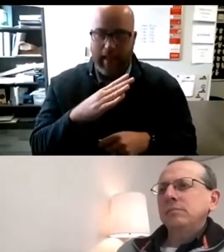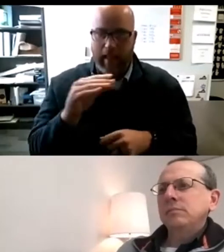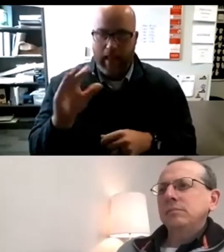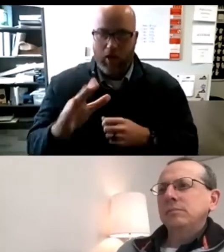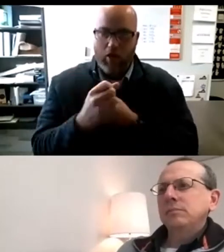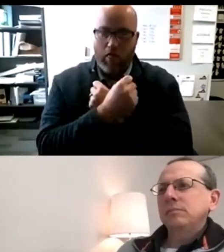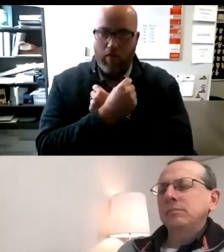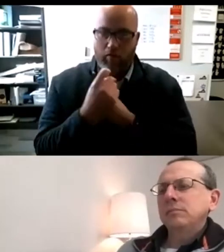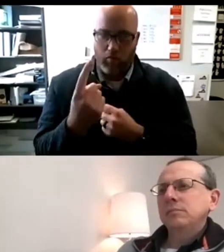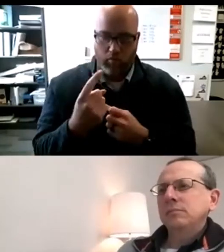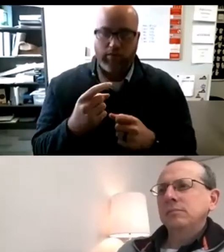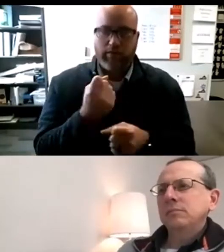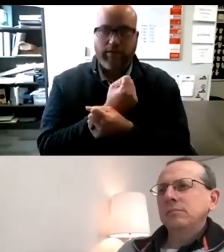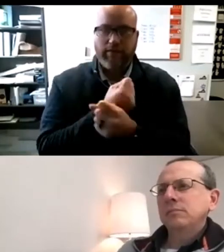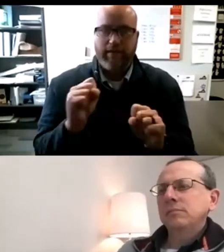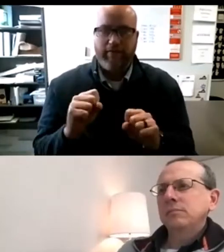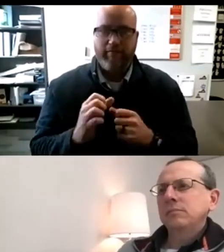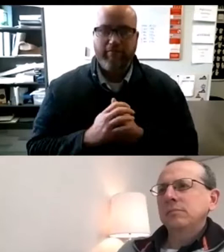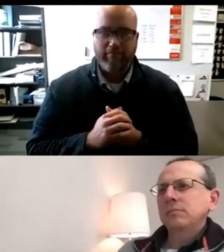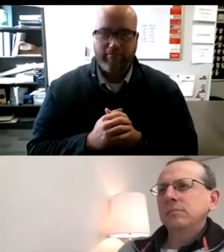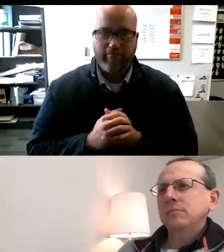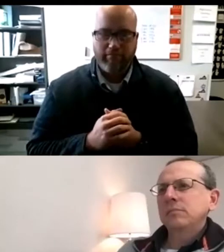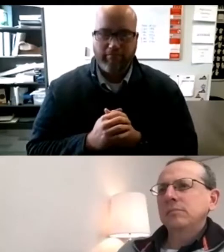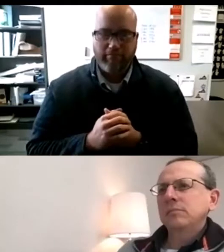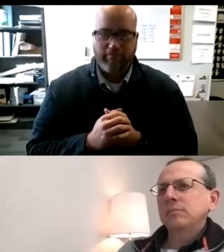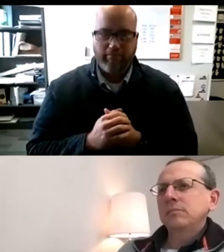loved ones safe.